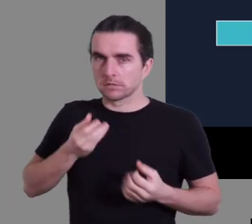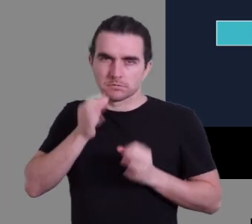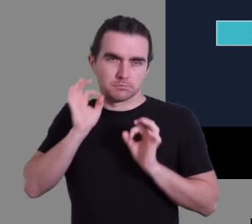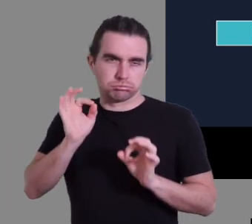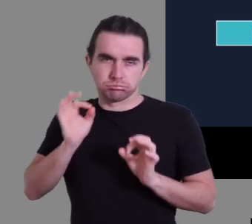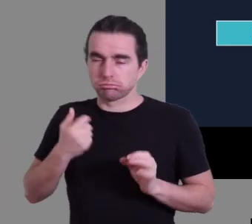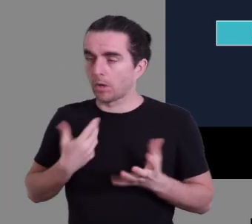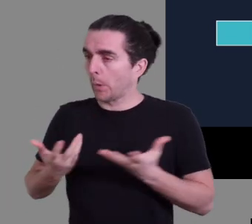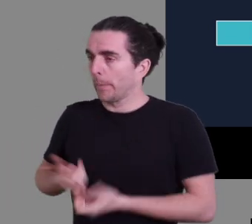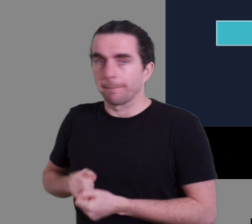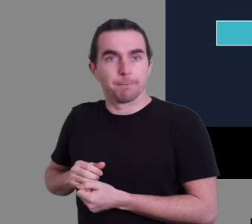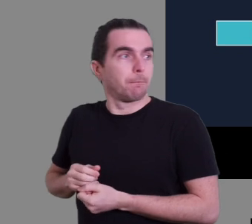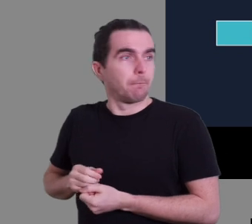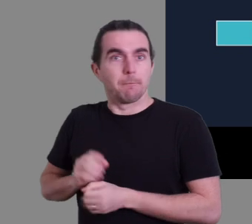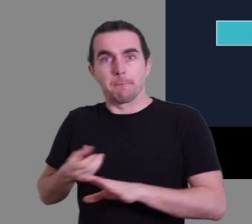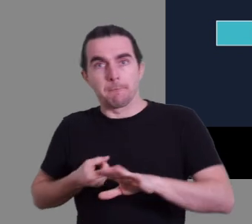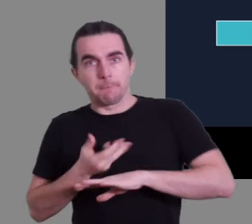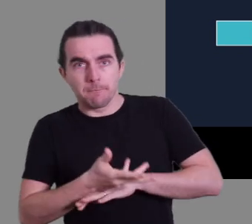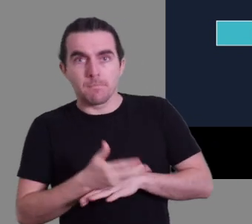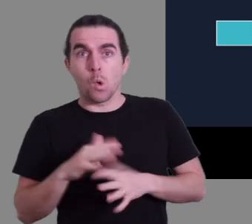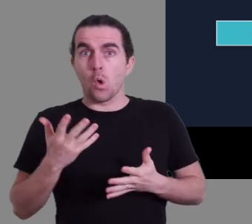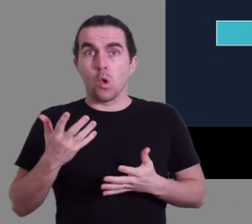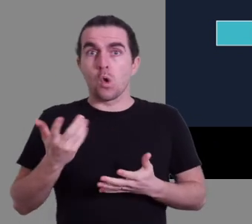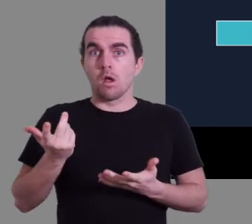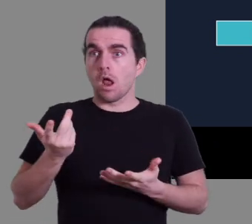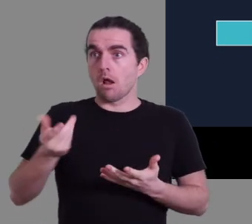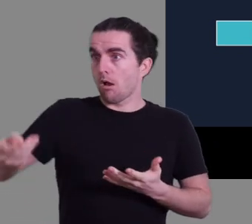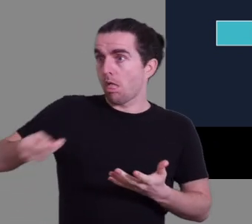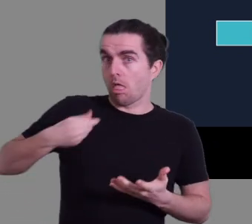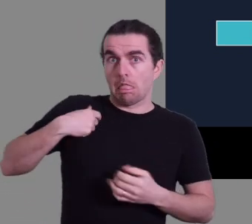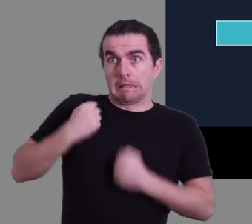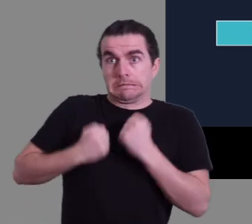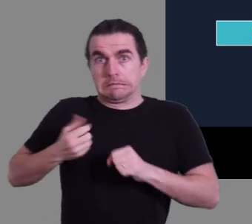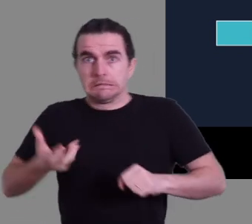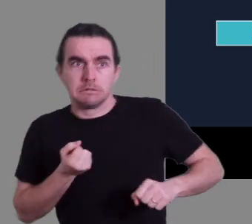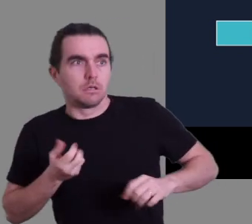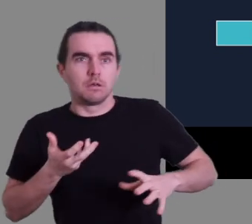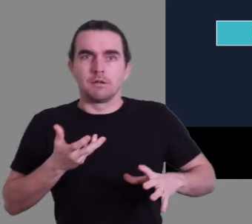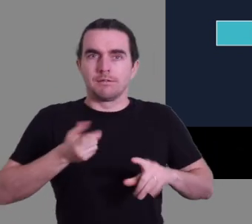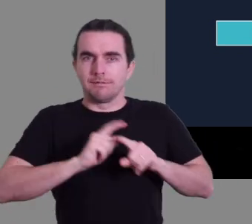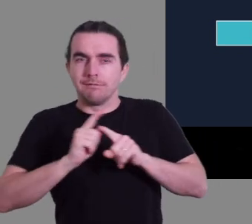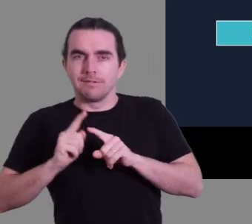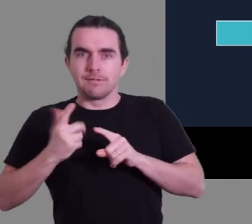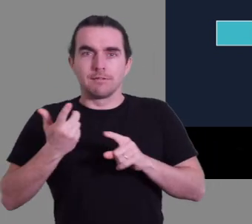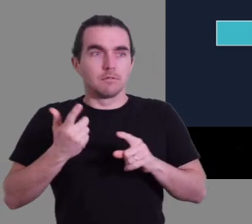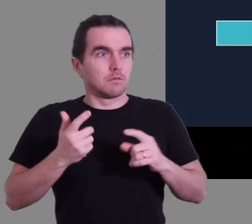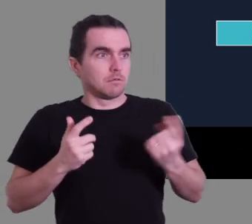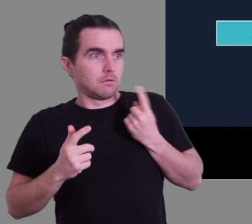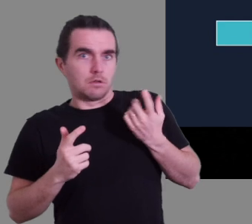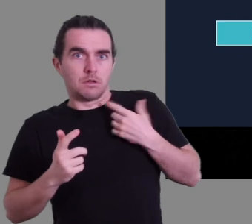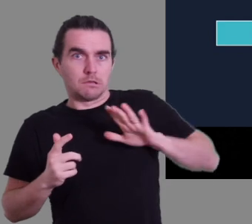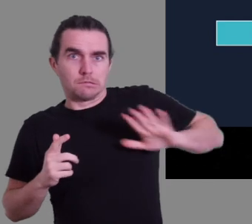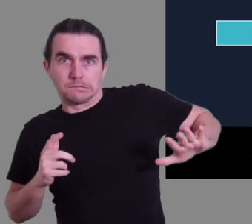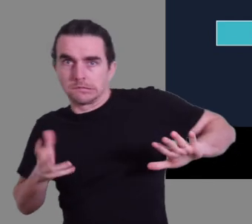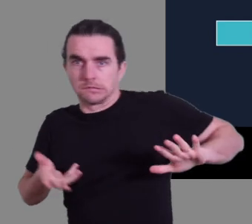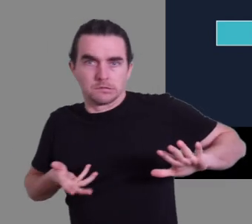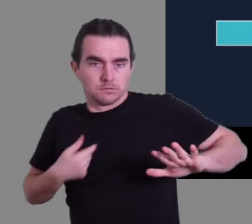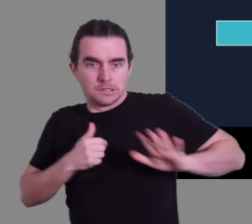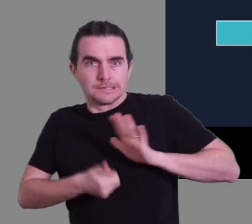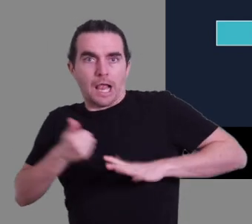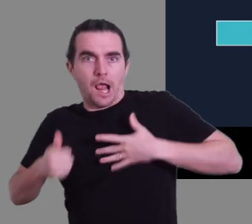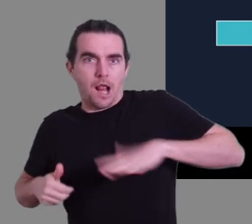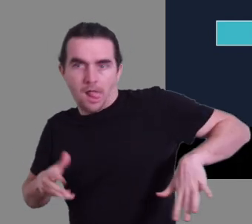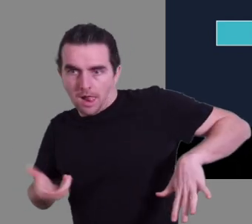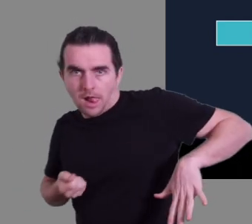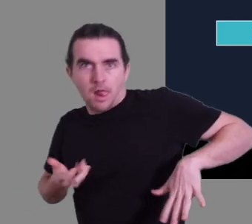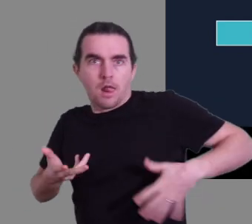the smoothness of the passing. It might be feints and disguise, turning, shielding, etc. Or a defender getting